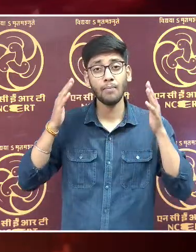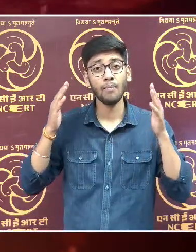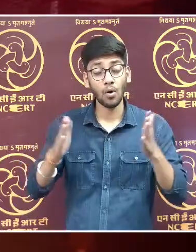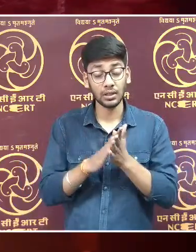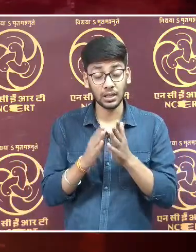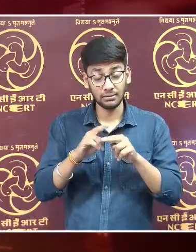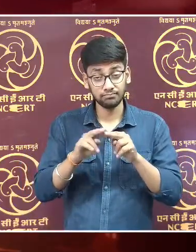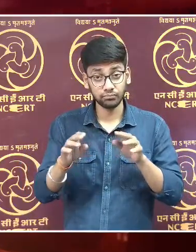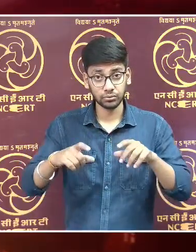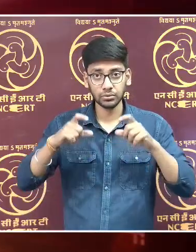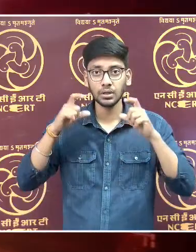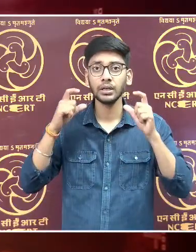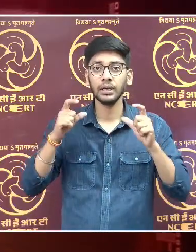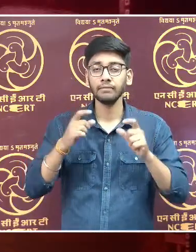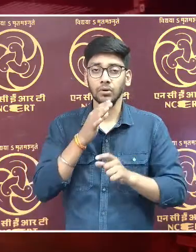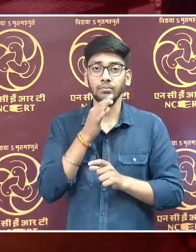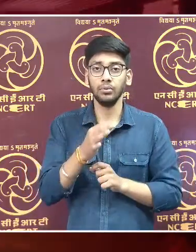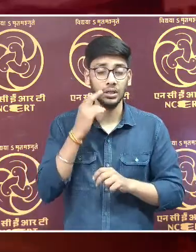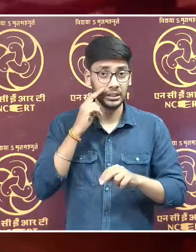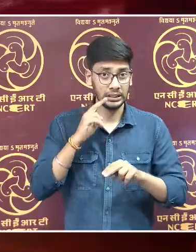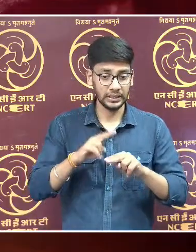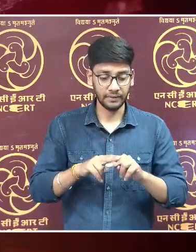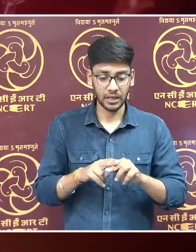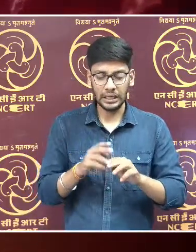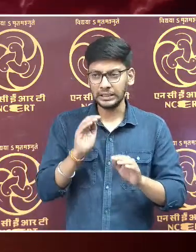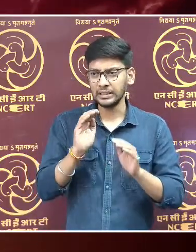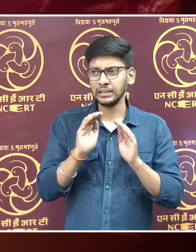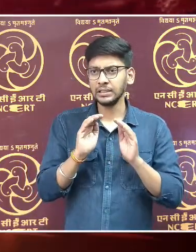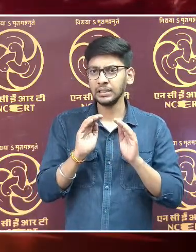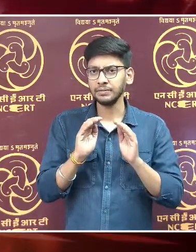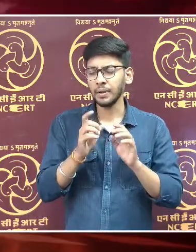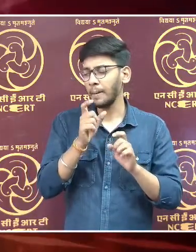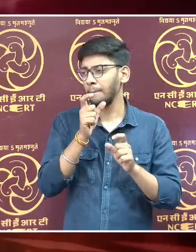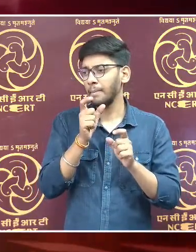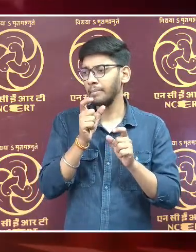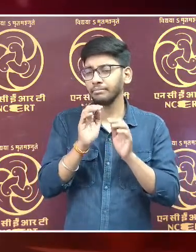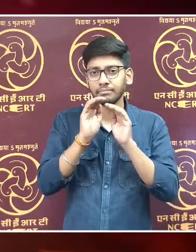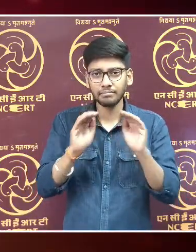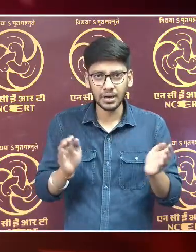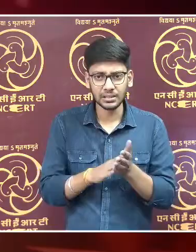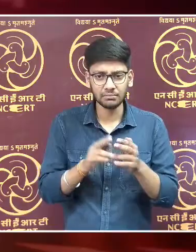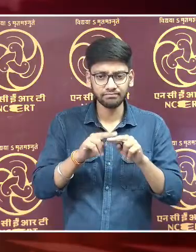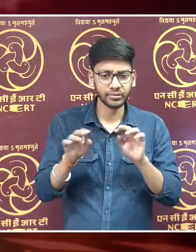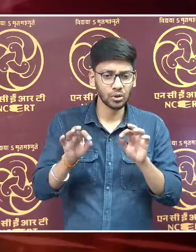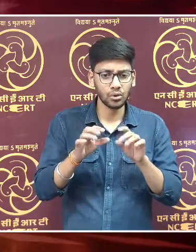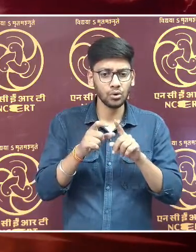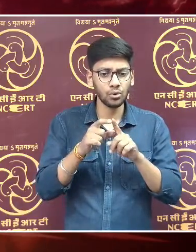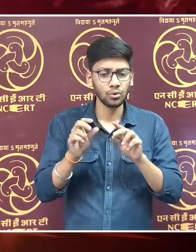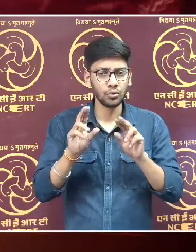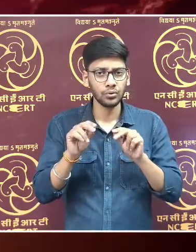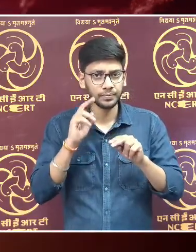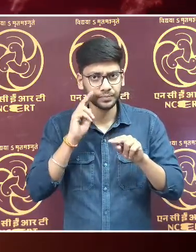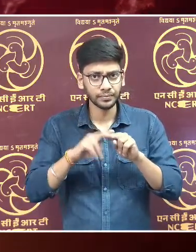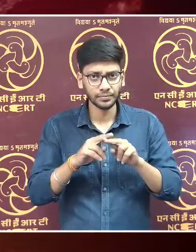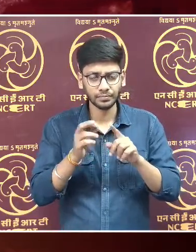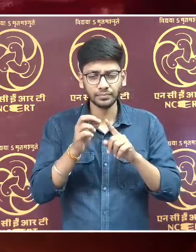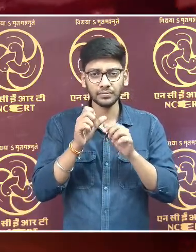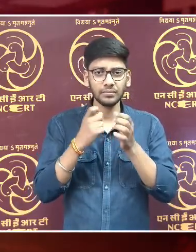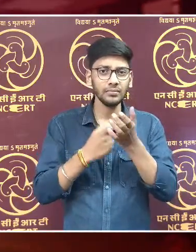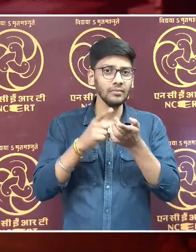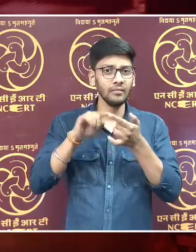careful. If the child is not performing well in the class, then or the parent is suspecting the child is